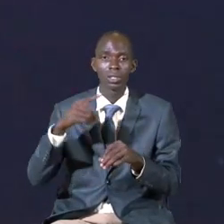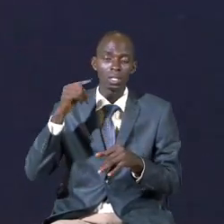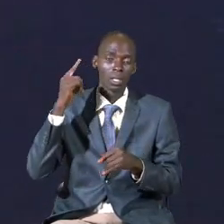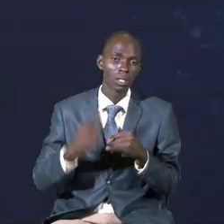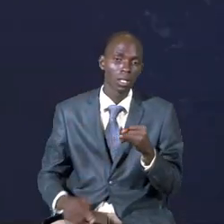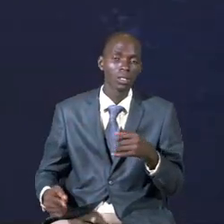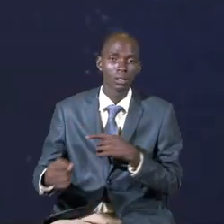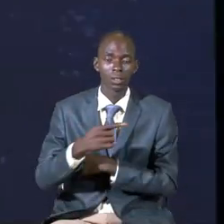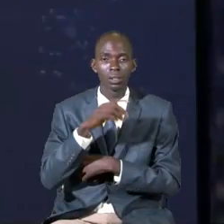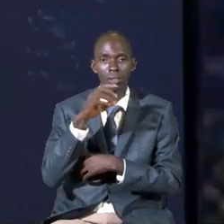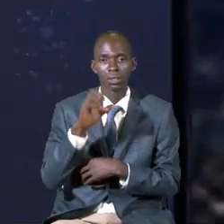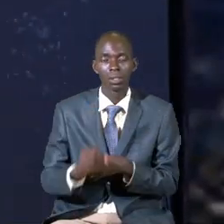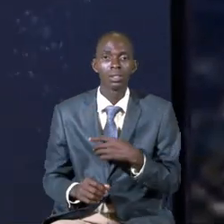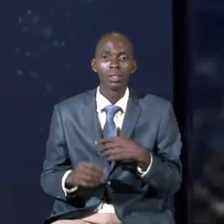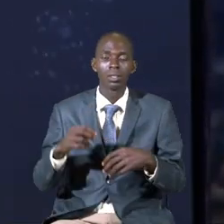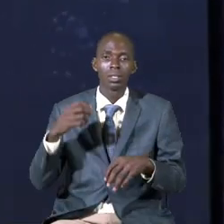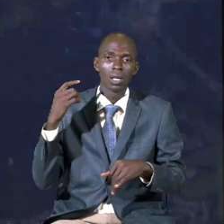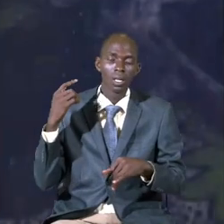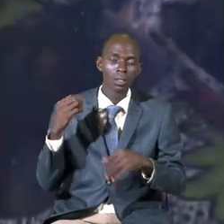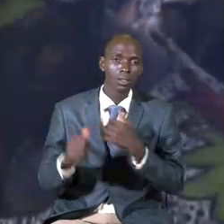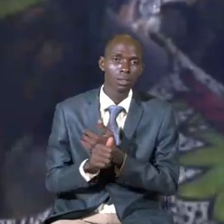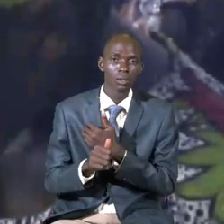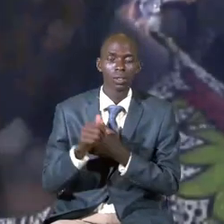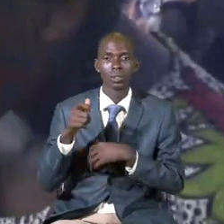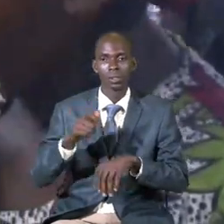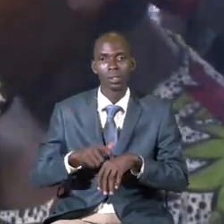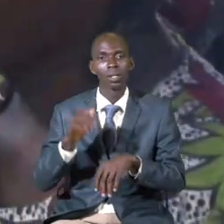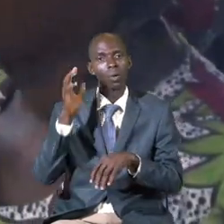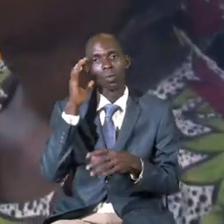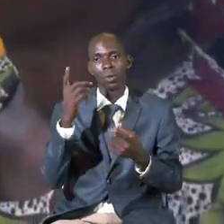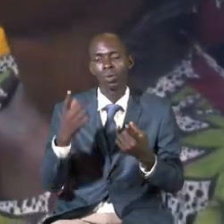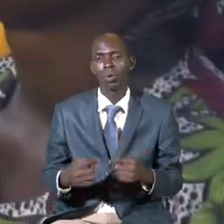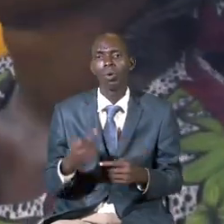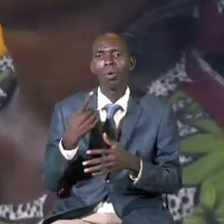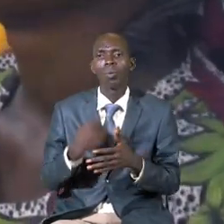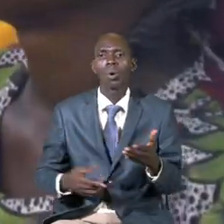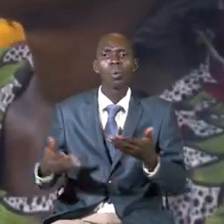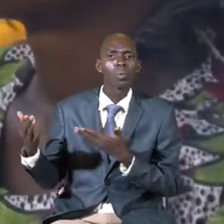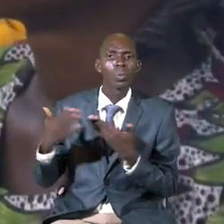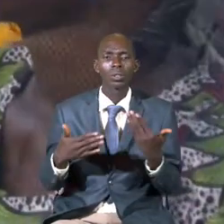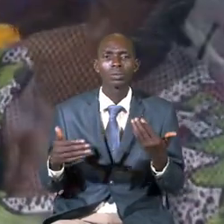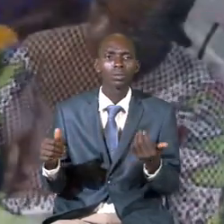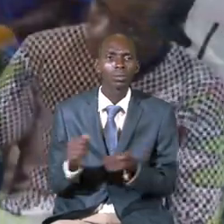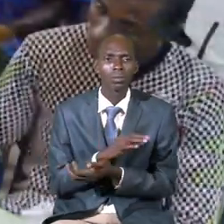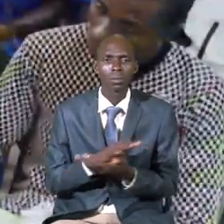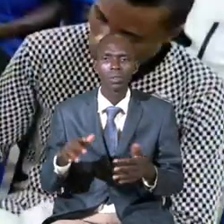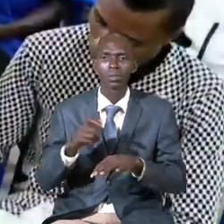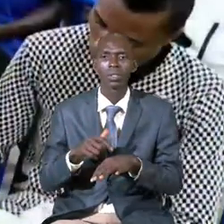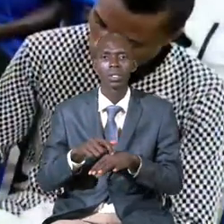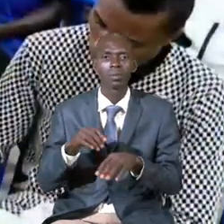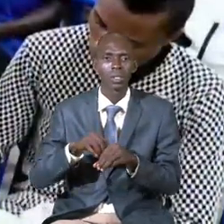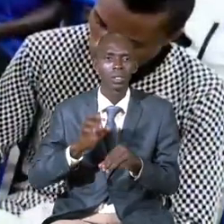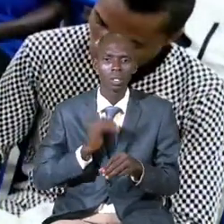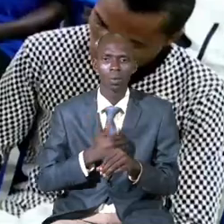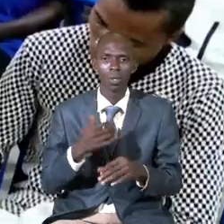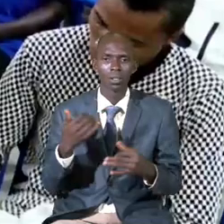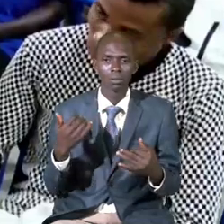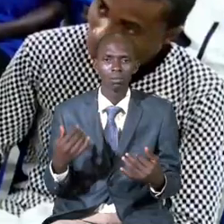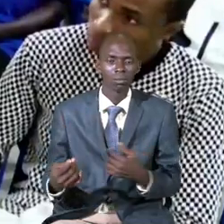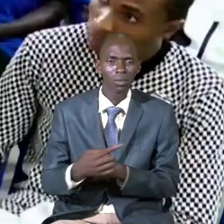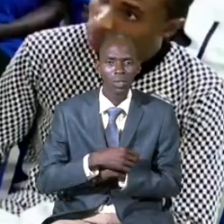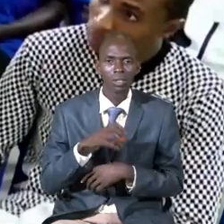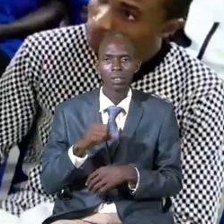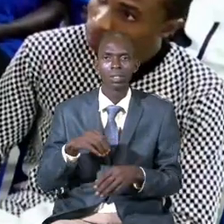shall come what brings perilous times in our days in our land in our country